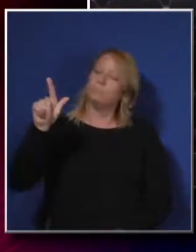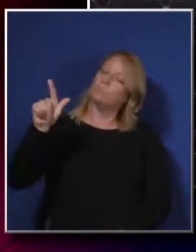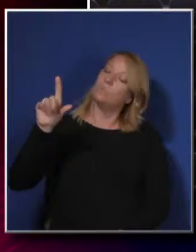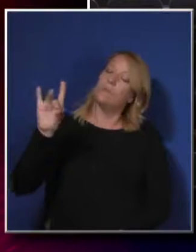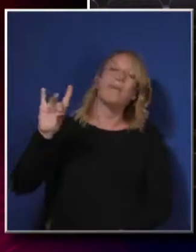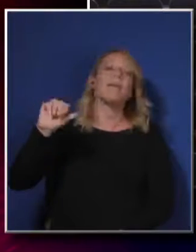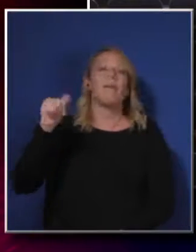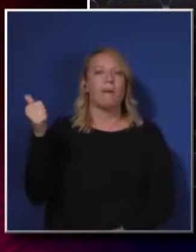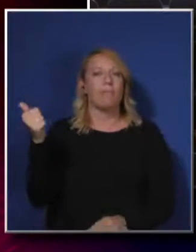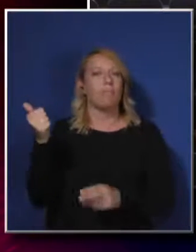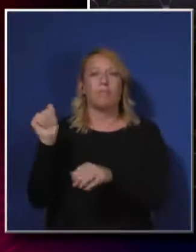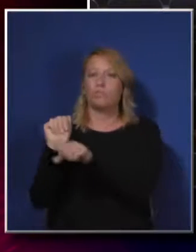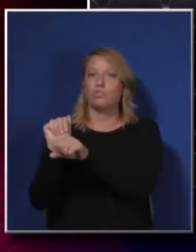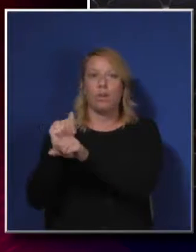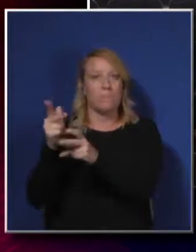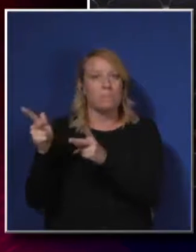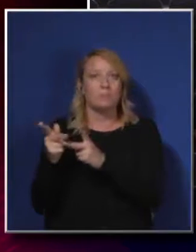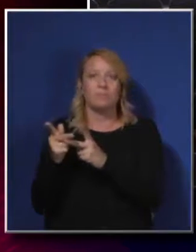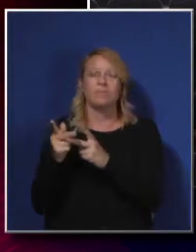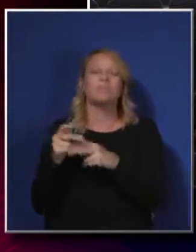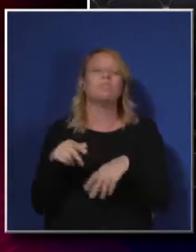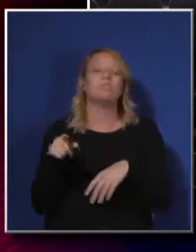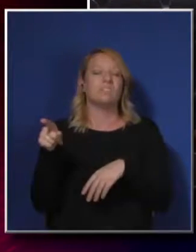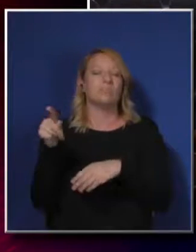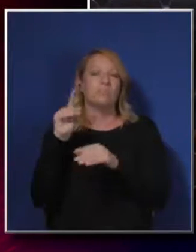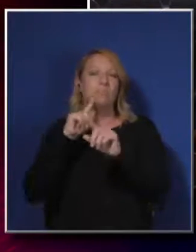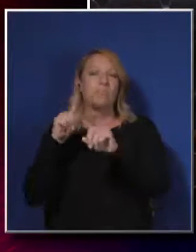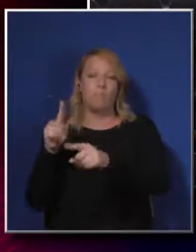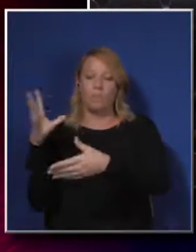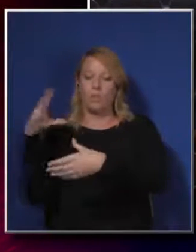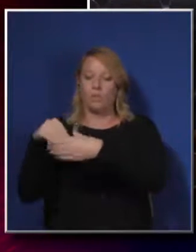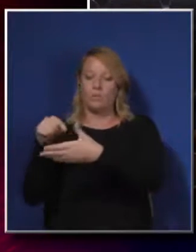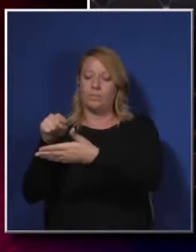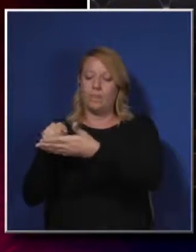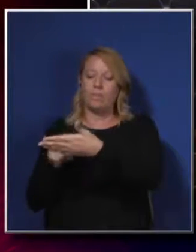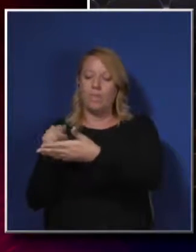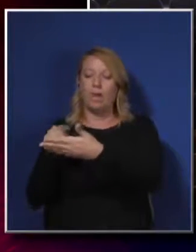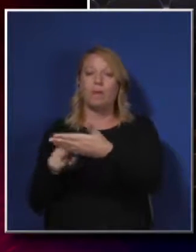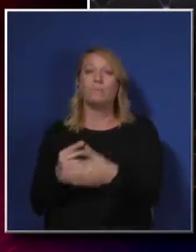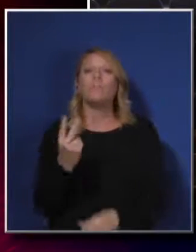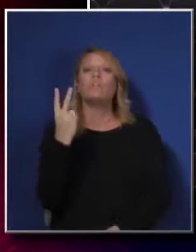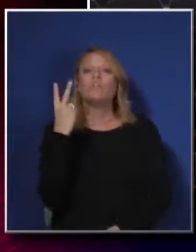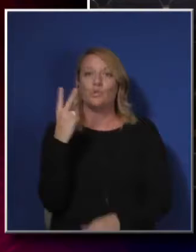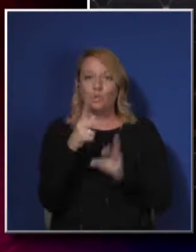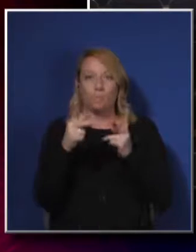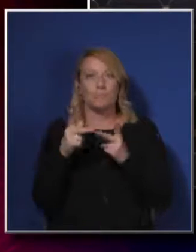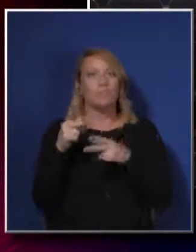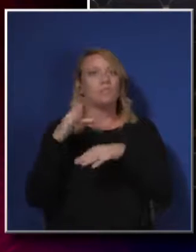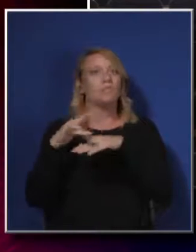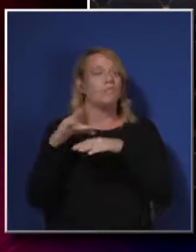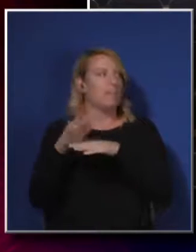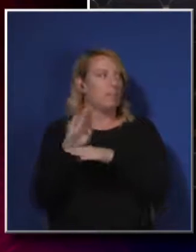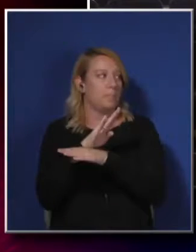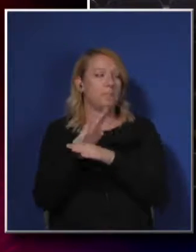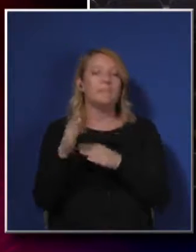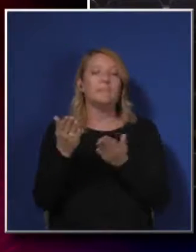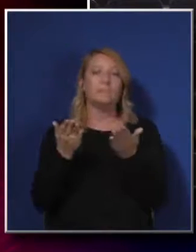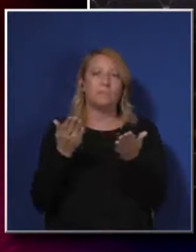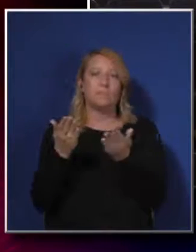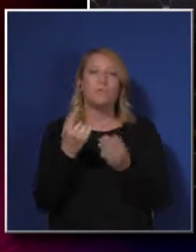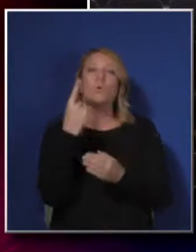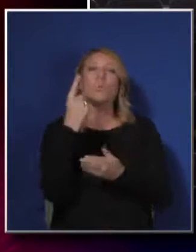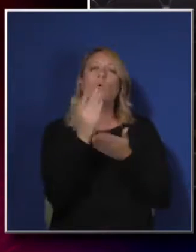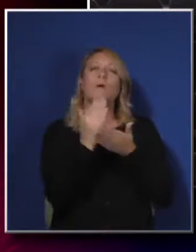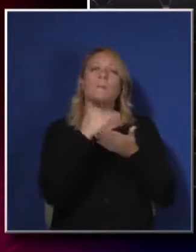in the report, I do want to mention that 2 of those positions are within business services. We do have a budget